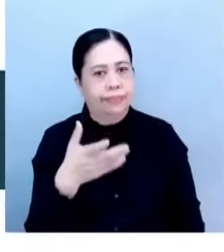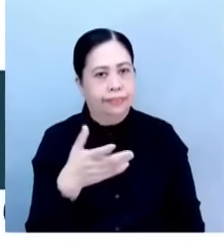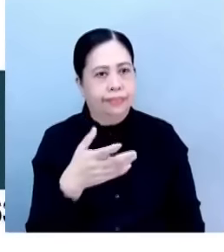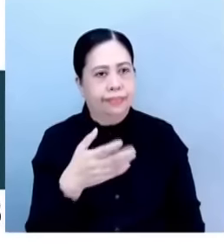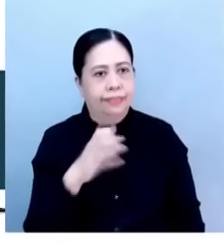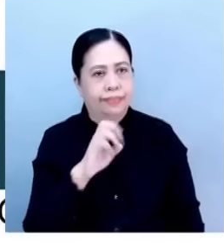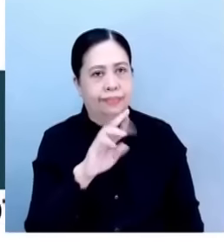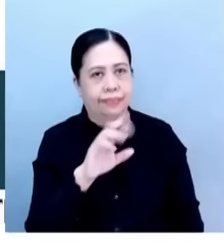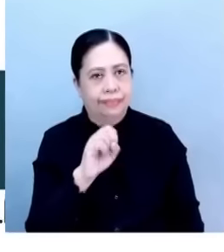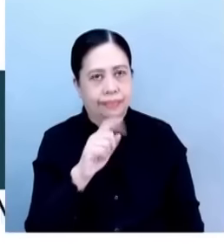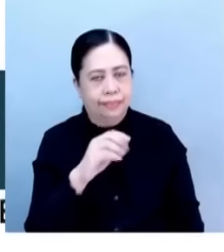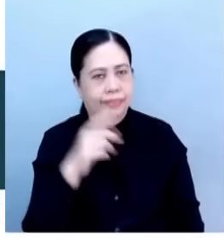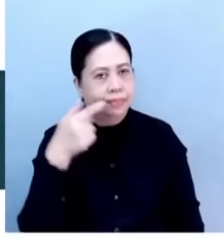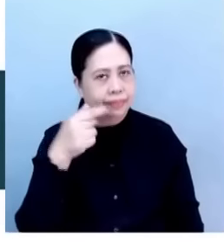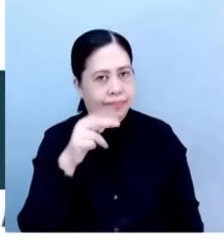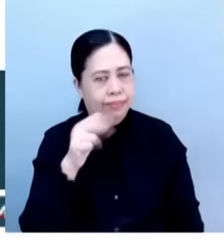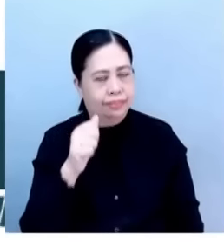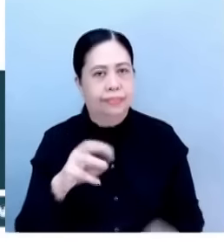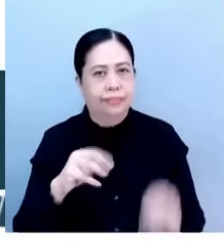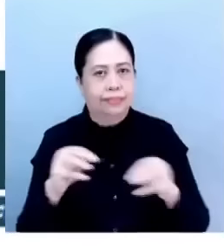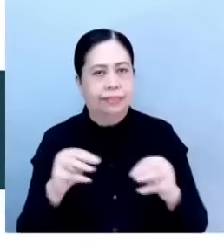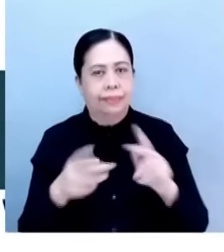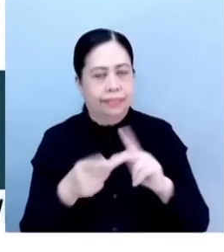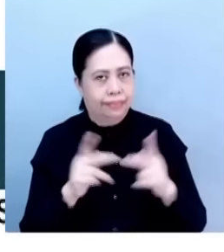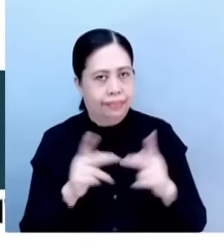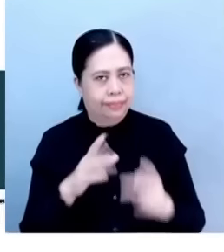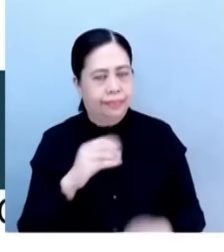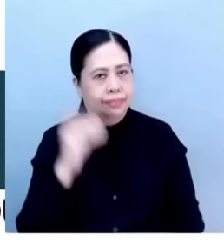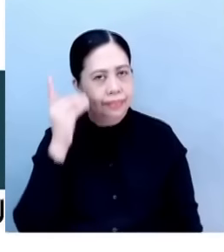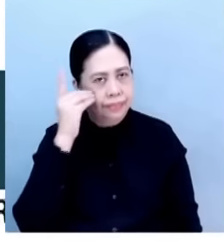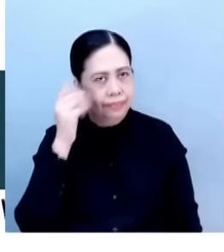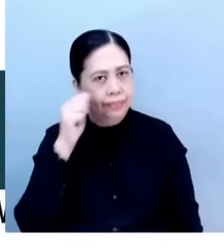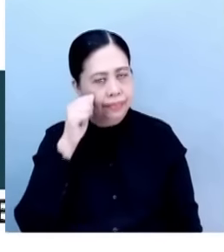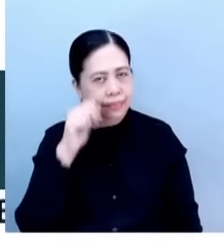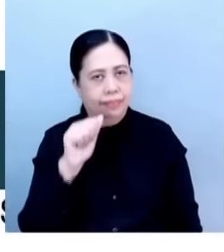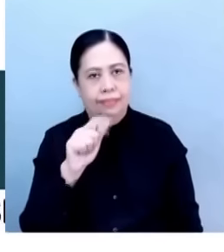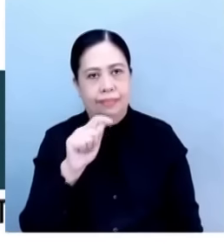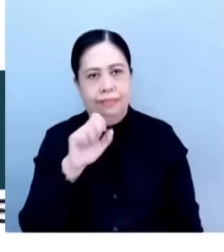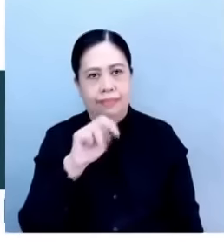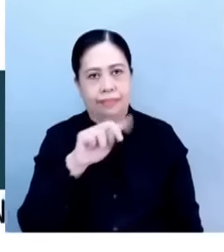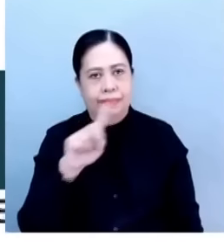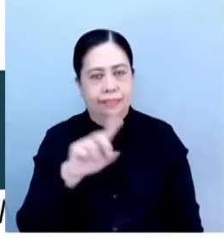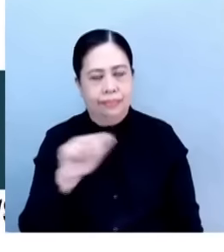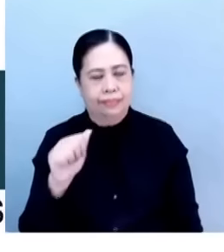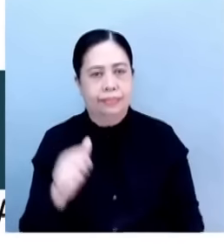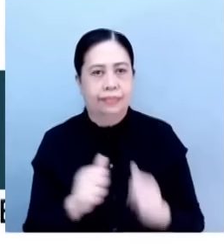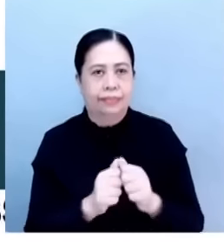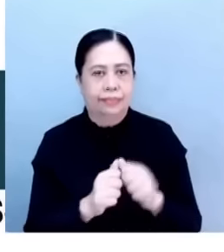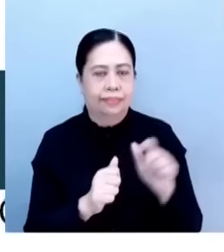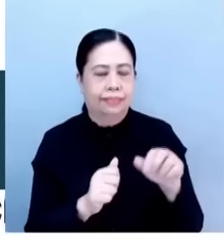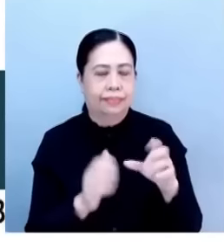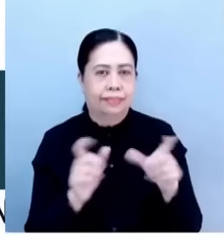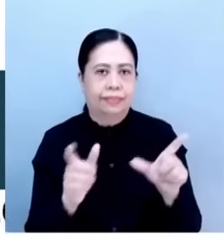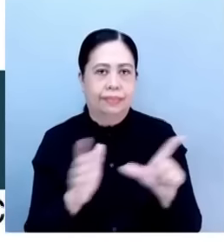Evaristo Ogana, Managing Partner, and Attorney Dante Sinonbi Atienta, Senior Partner of the Ghana Atienta Avisado